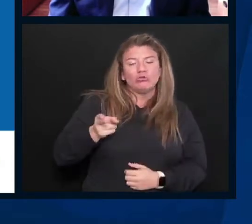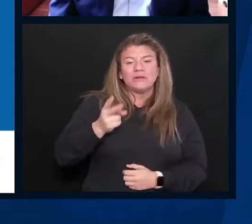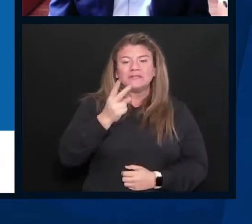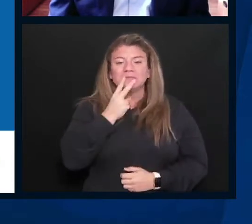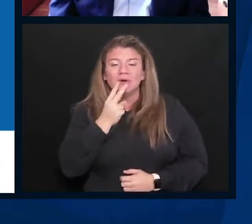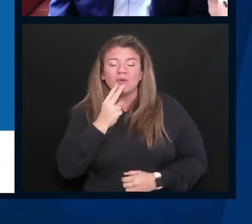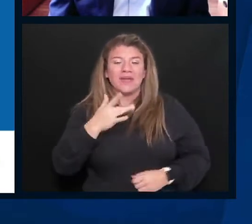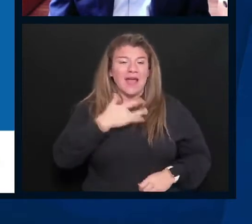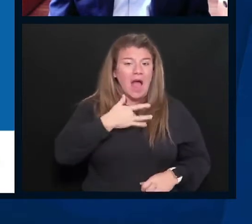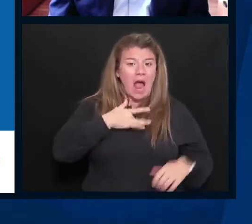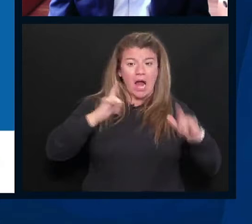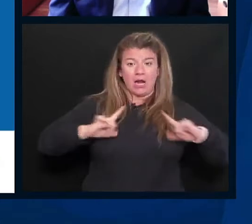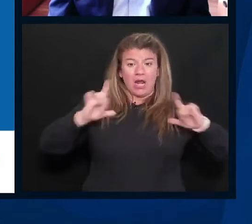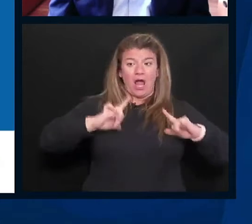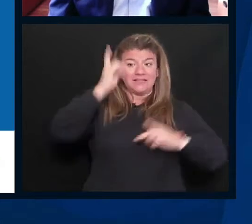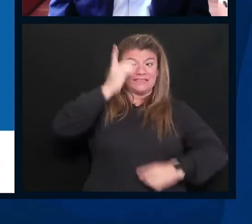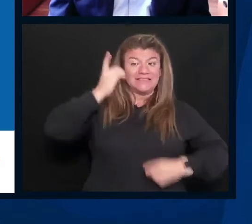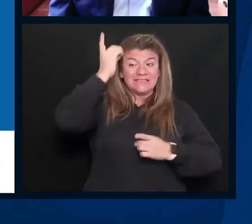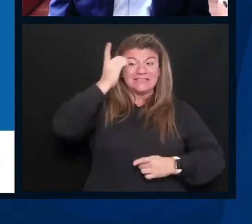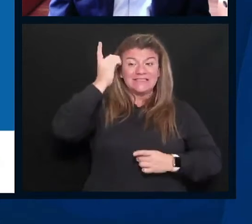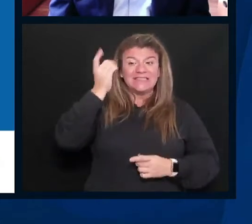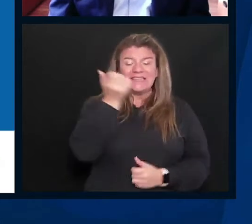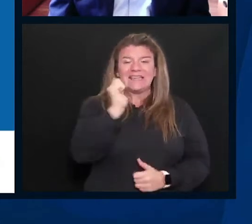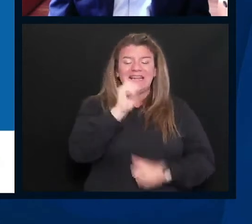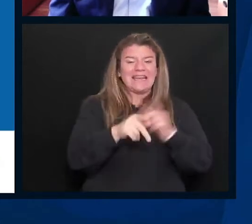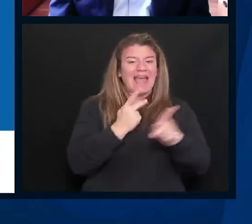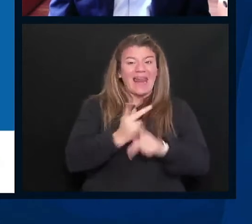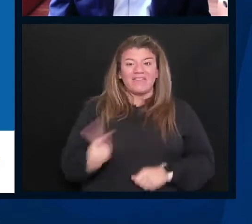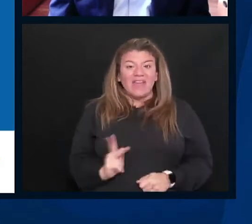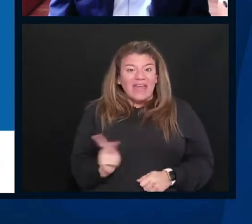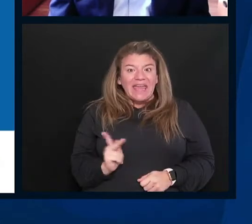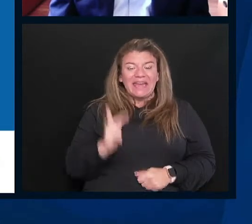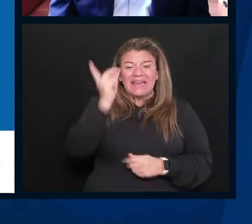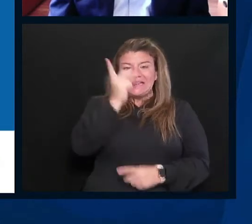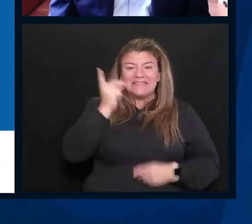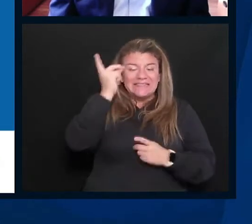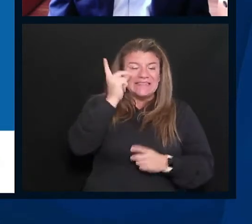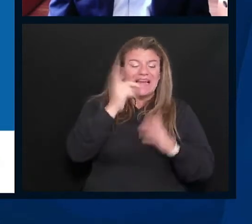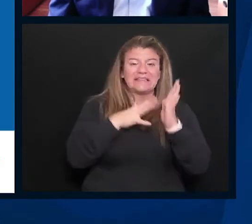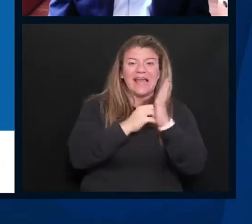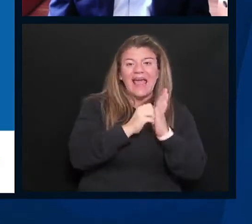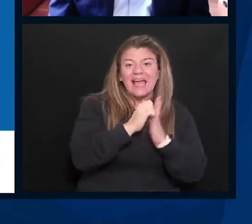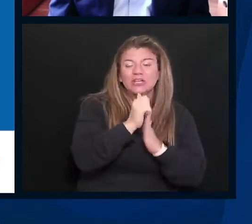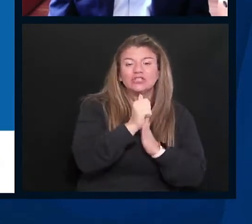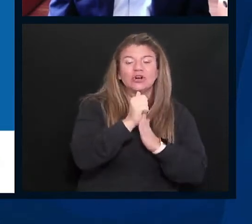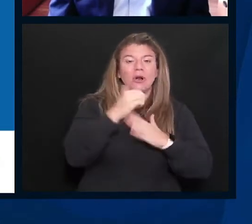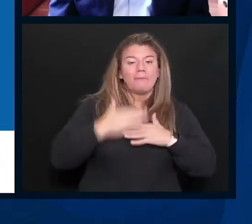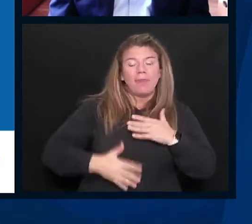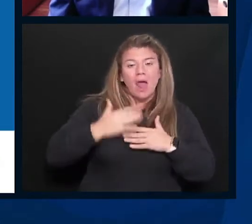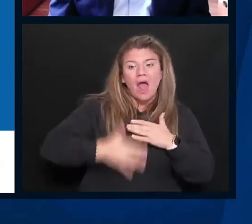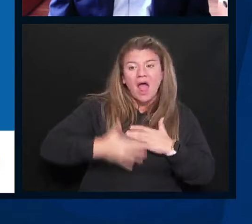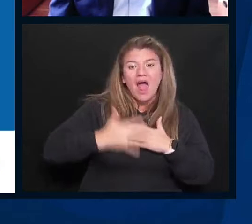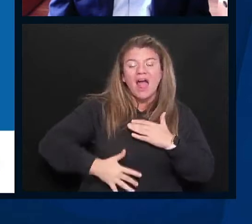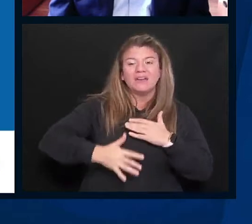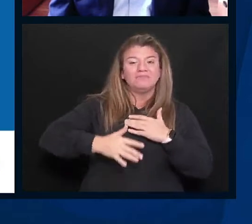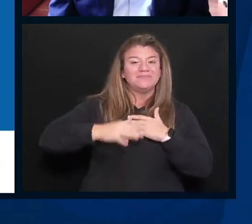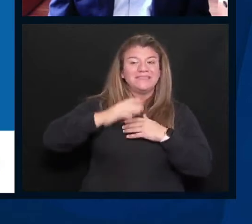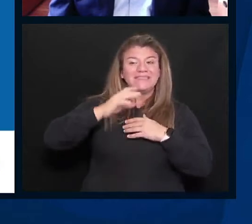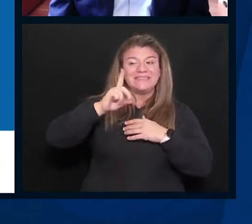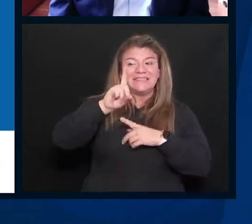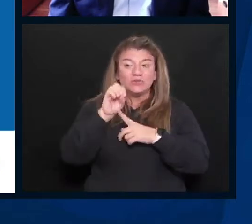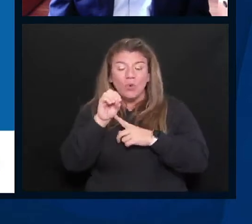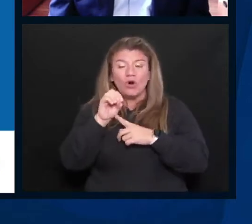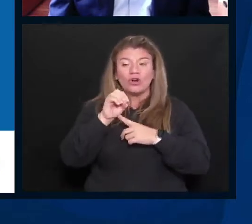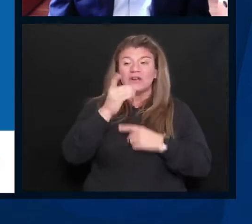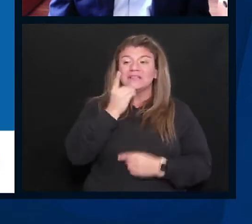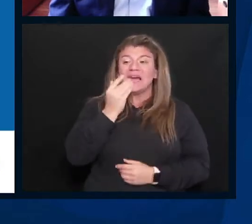heart or lung disease, any chronic kidney disease, any kind of cancer or bloodborne disorder,